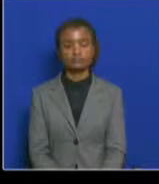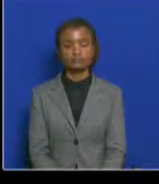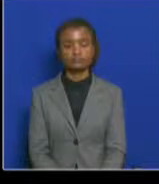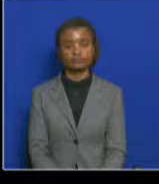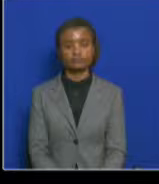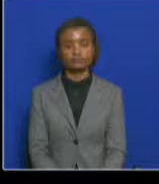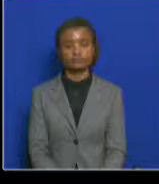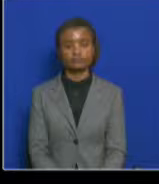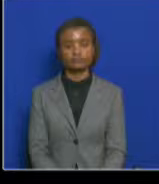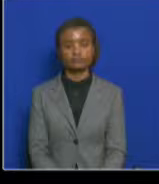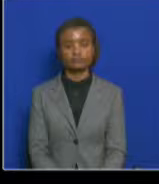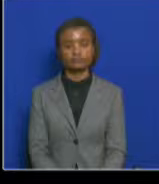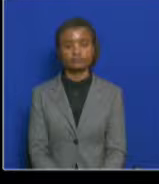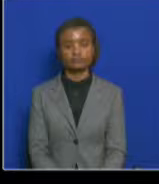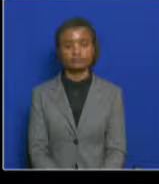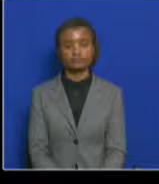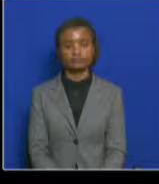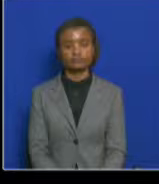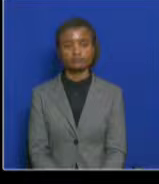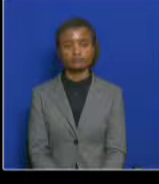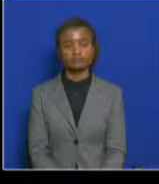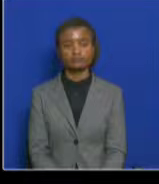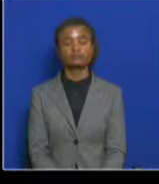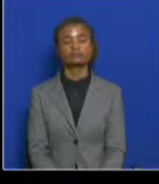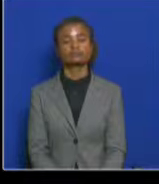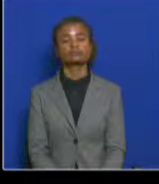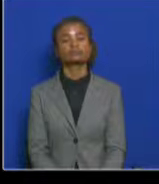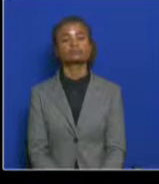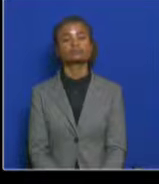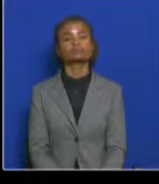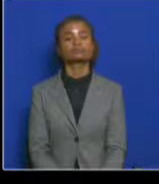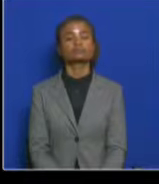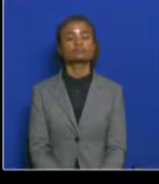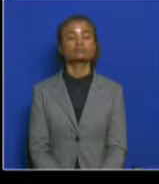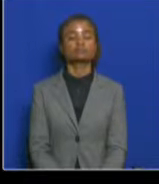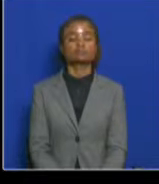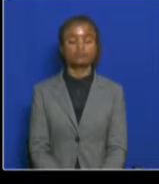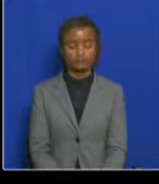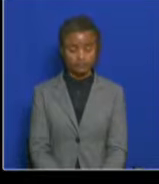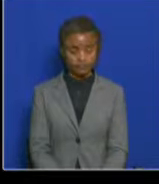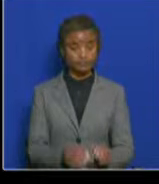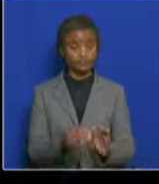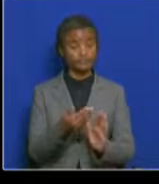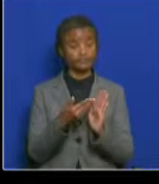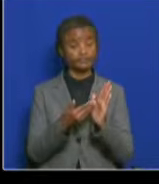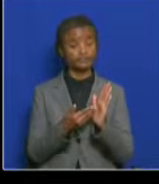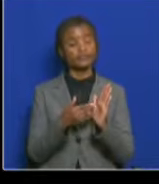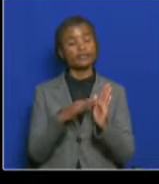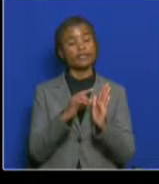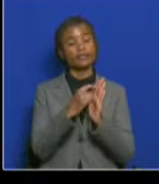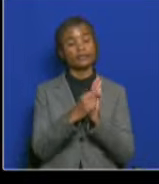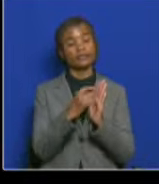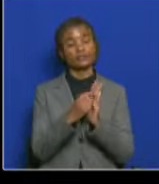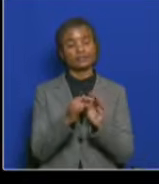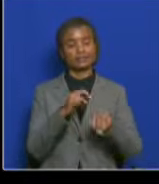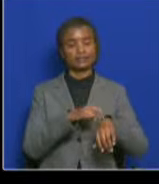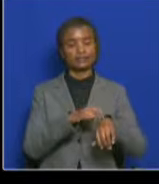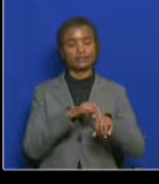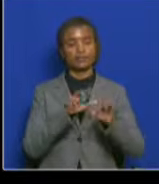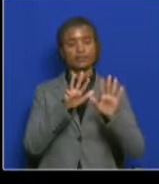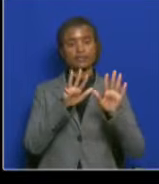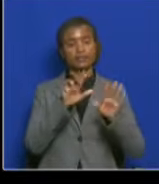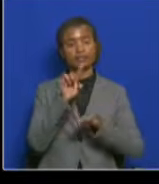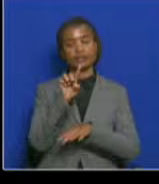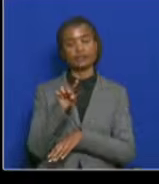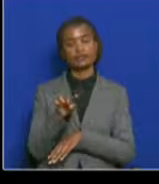again, sort of at the top of the page, at 9:56 in the evening, Mr. Sayed says to General Khan, let's